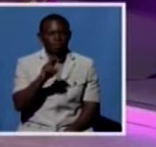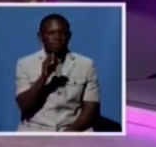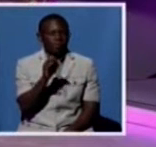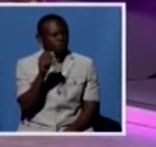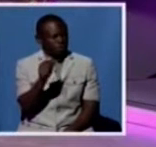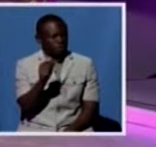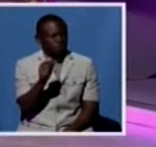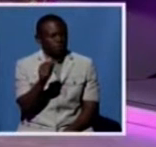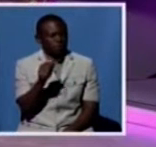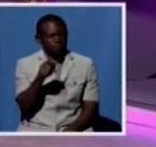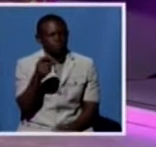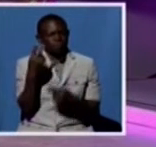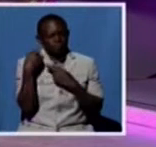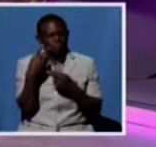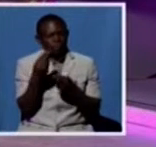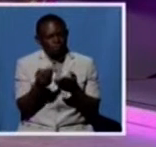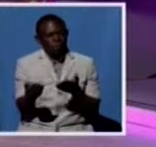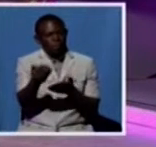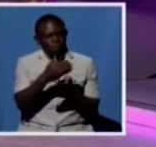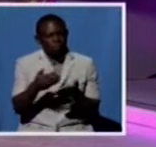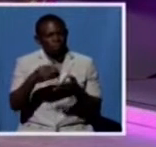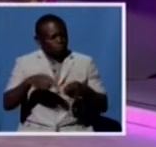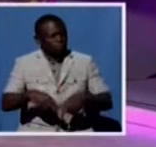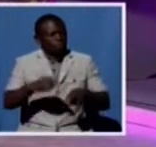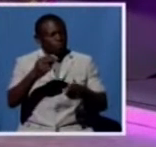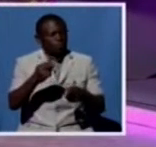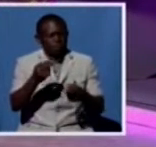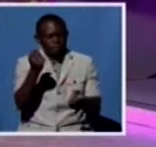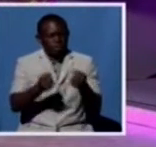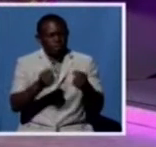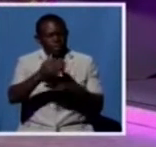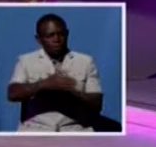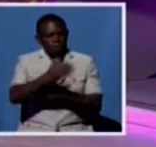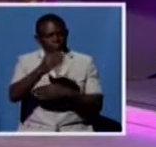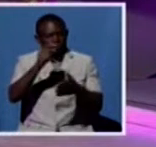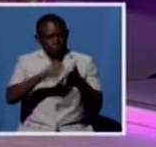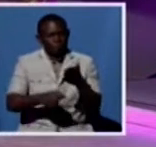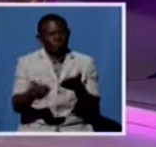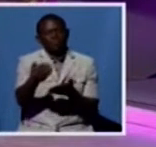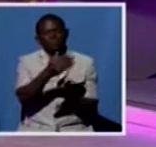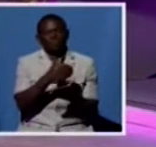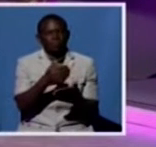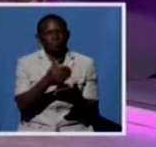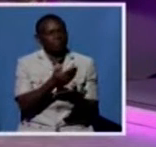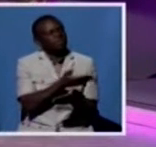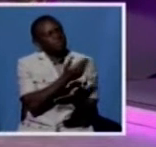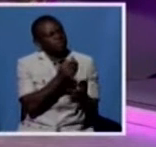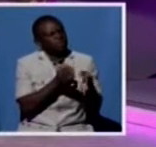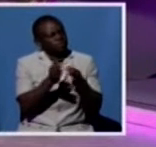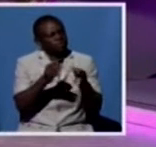I suppose your mandate is wide. I want you to explain what the mandate of the NRFA